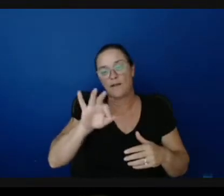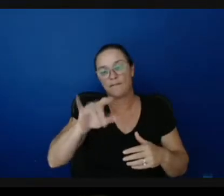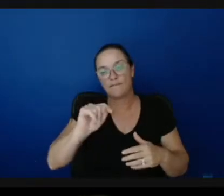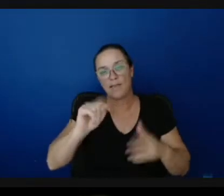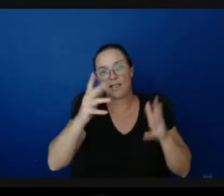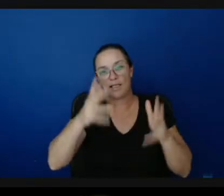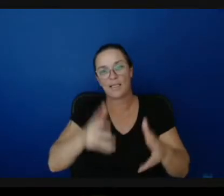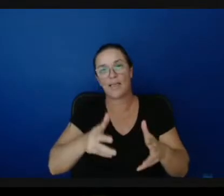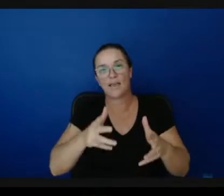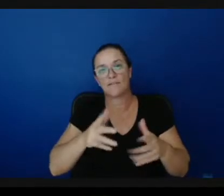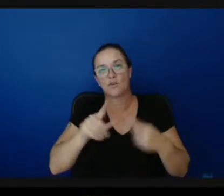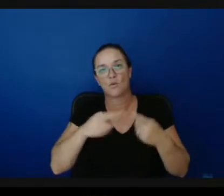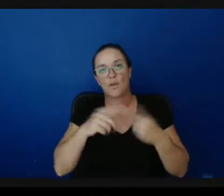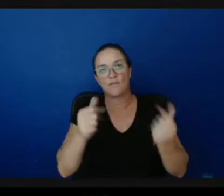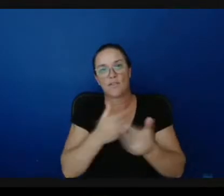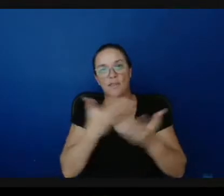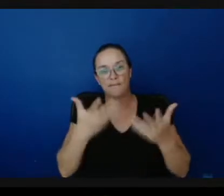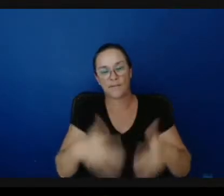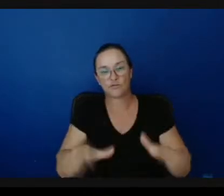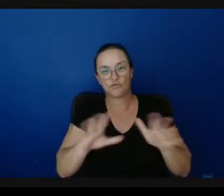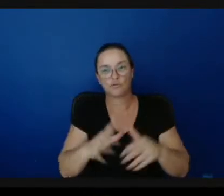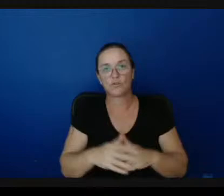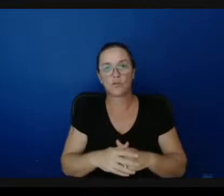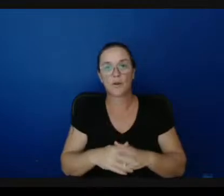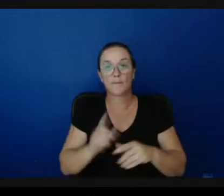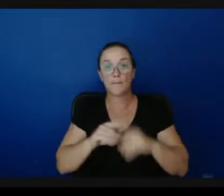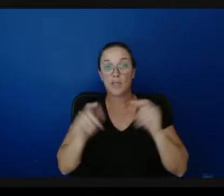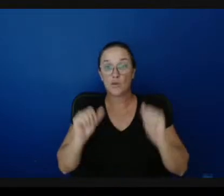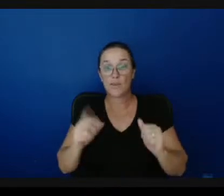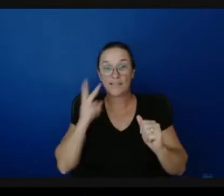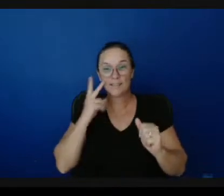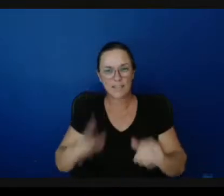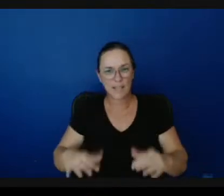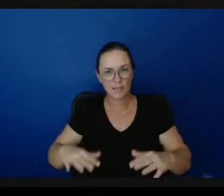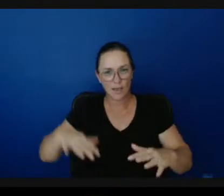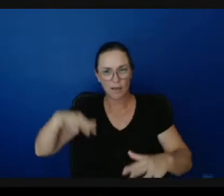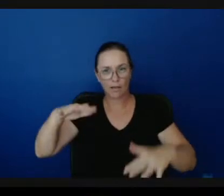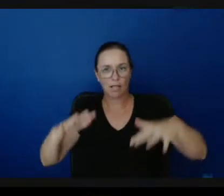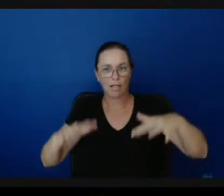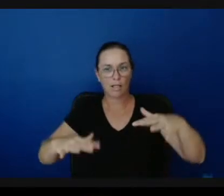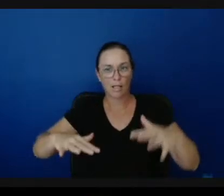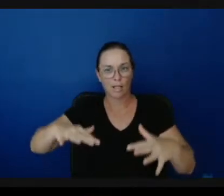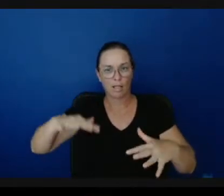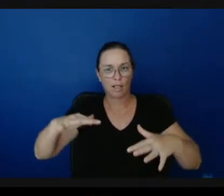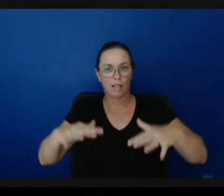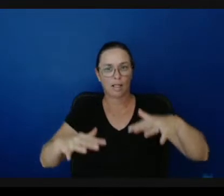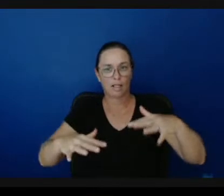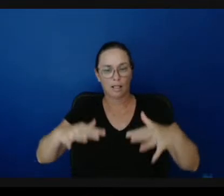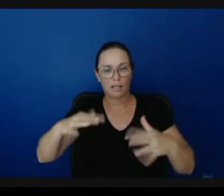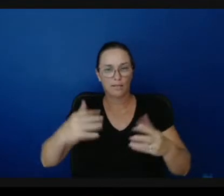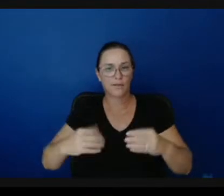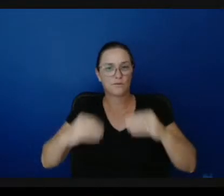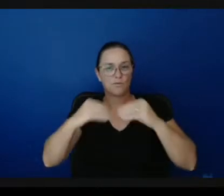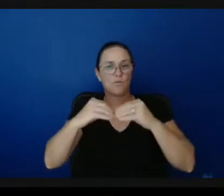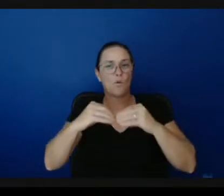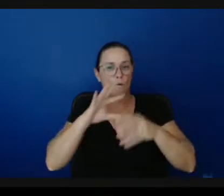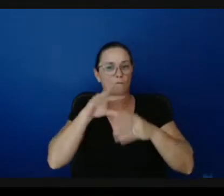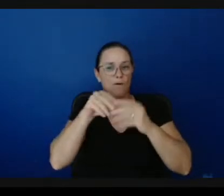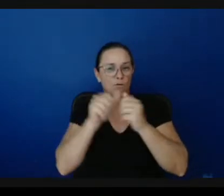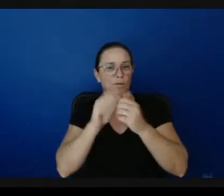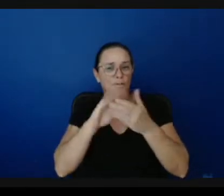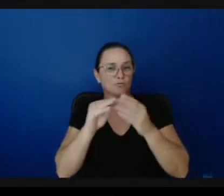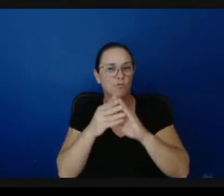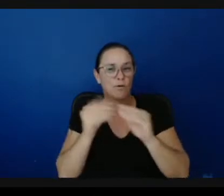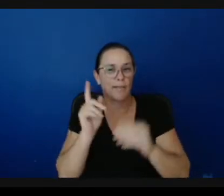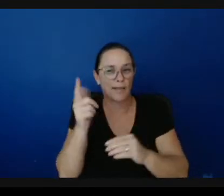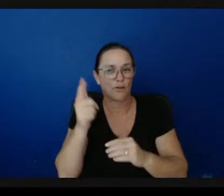area. But beyond that, you can see the crater floor is moving differently at different parts and at different times. And so there's more to the story to come we'll dig at in the